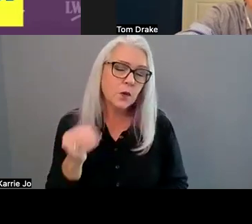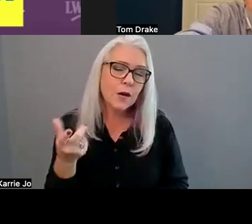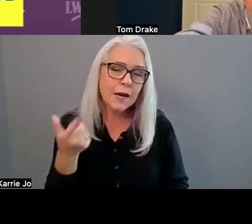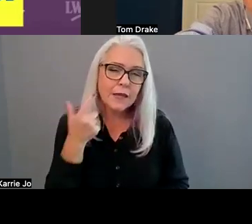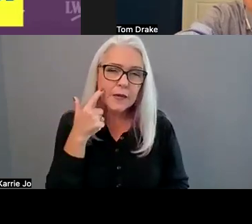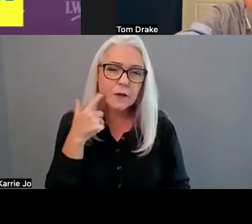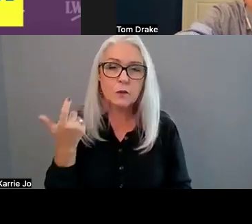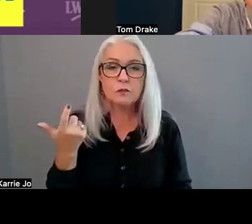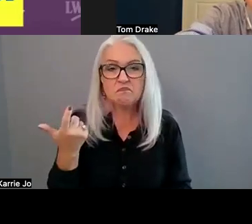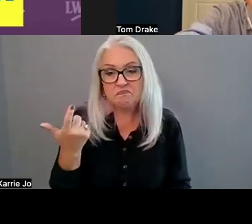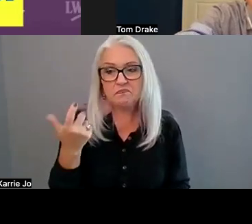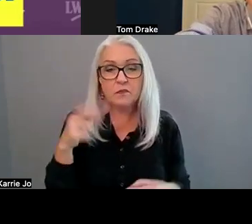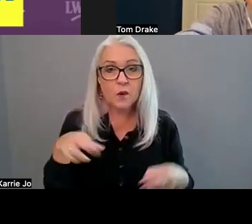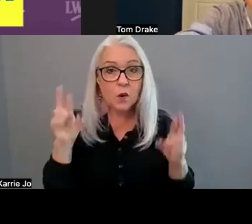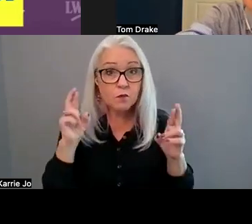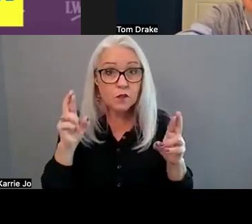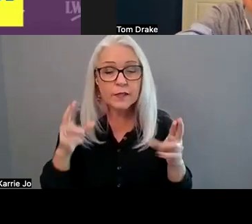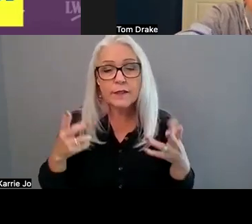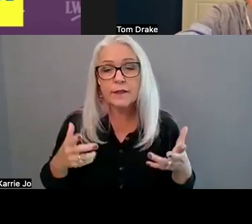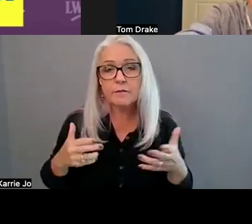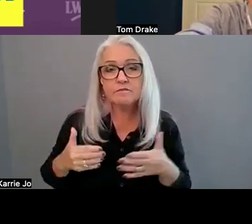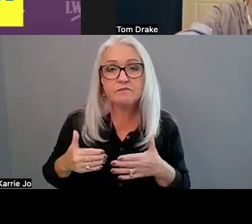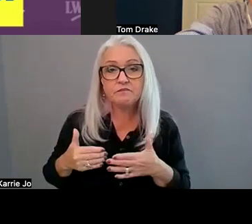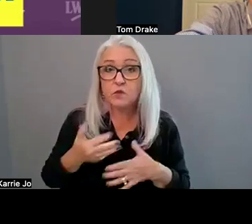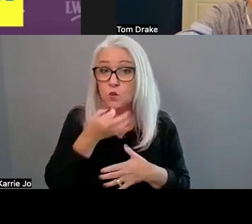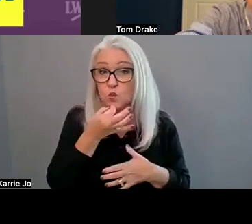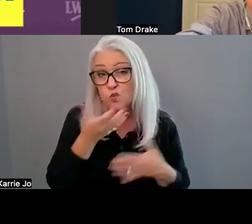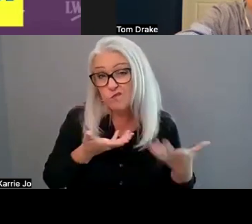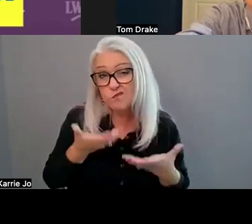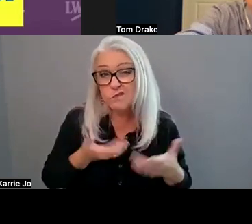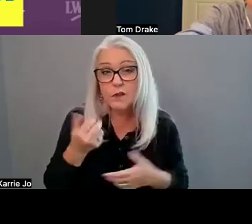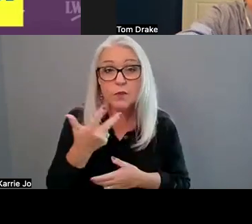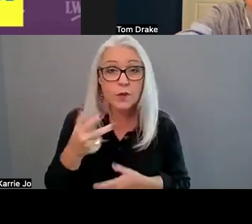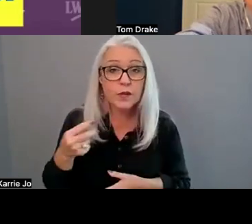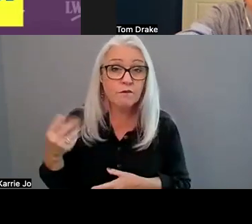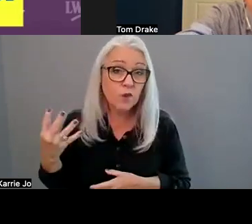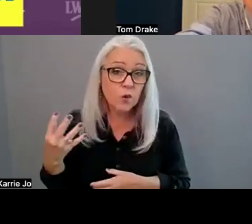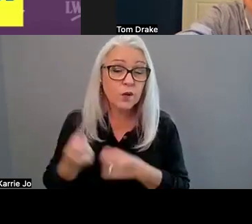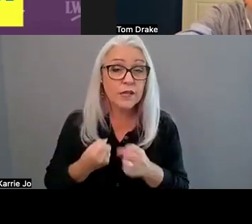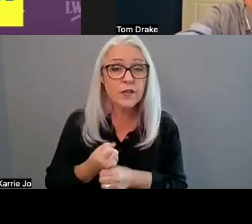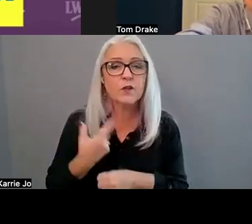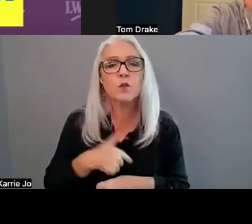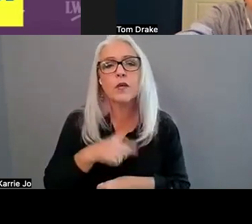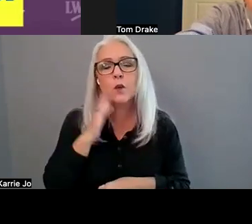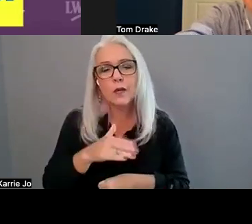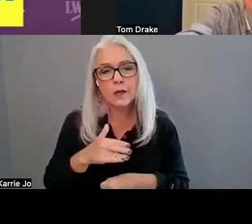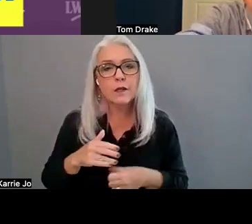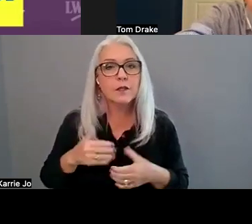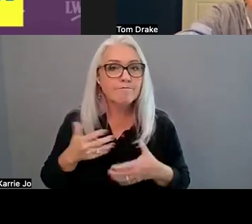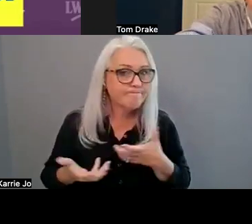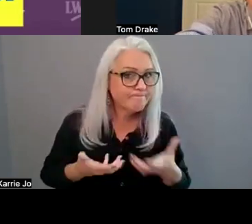things that hopefully in the short term, 3 to 4 years, we'll start considering that also, one of us,